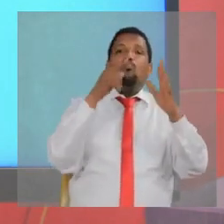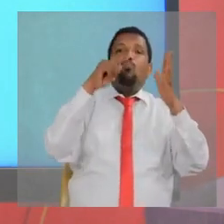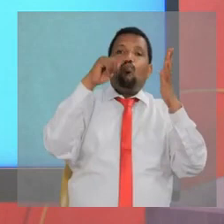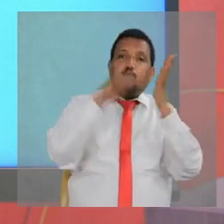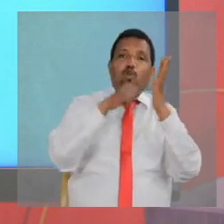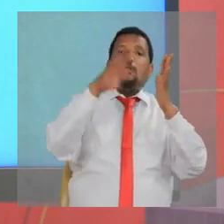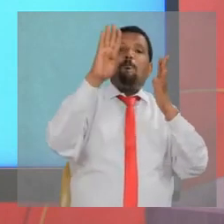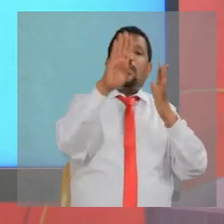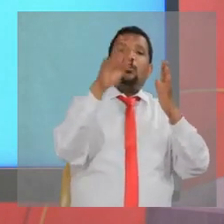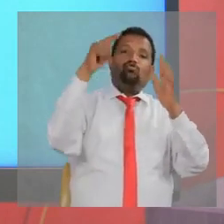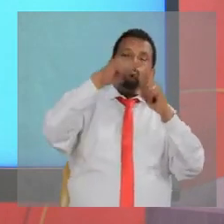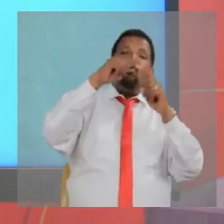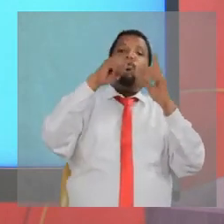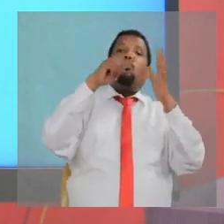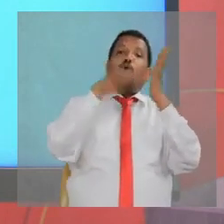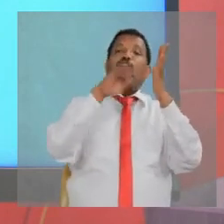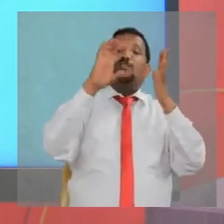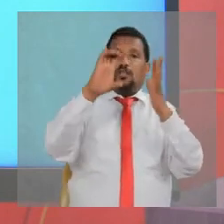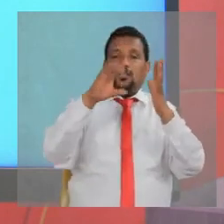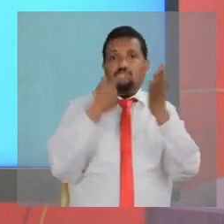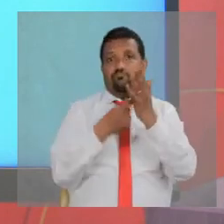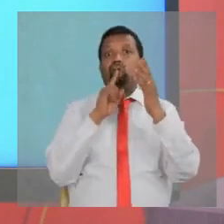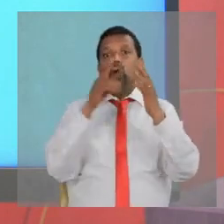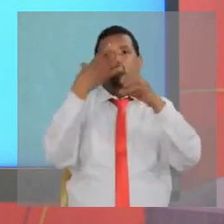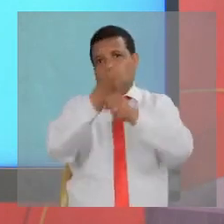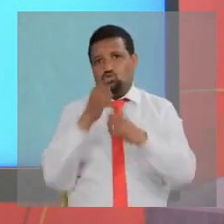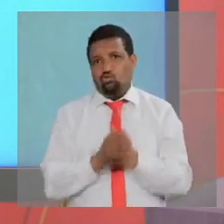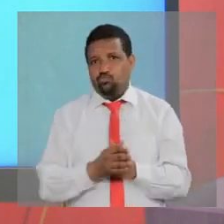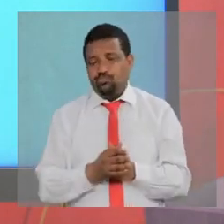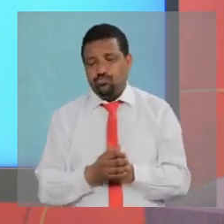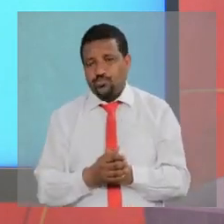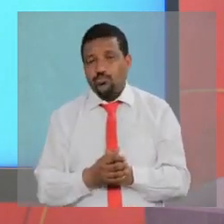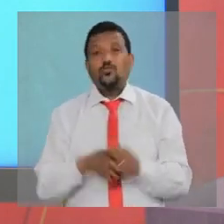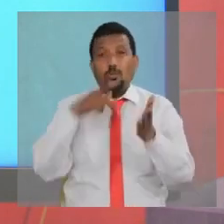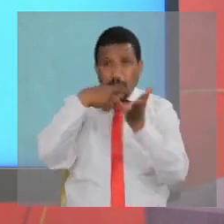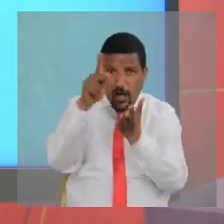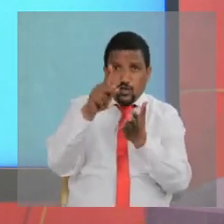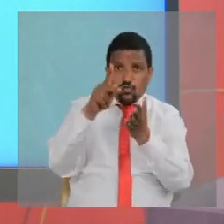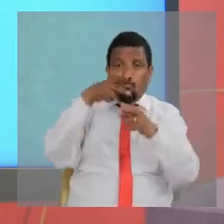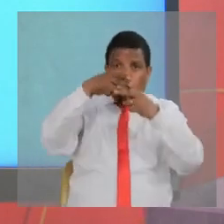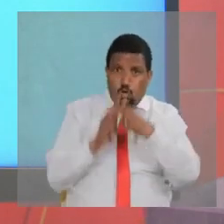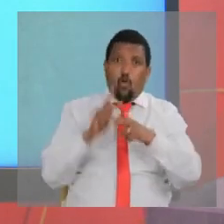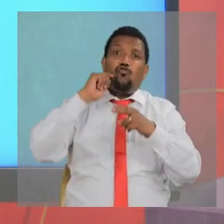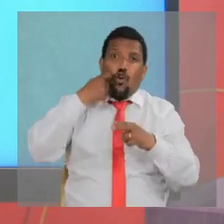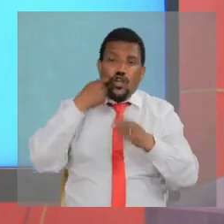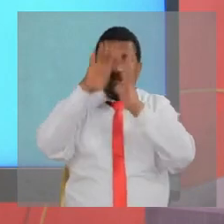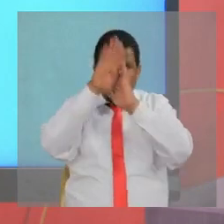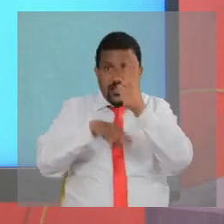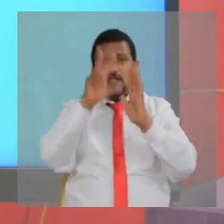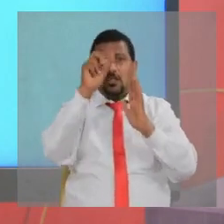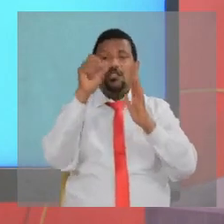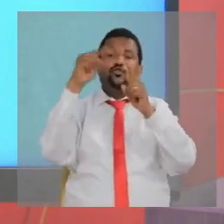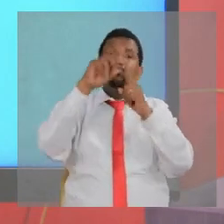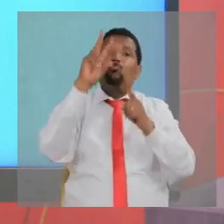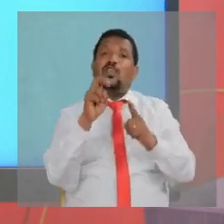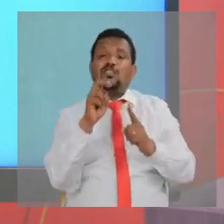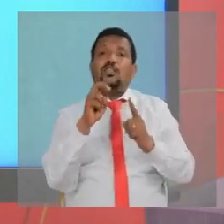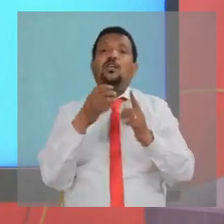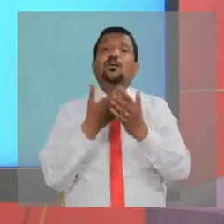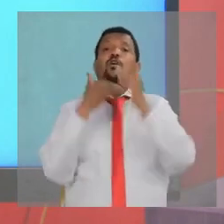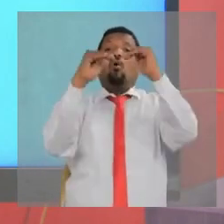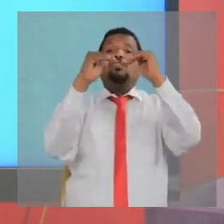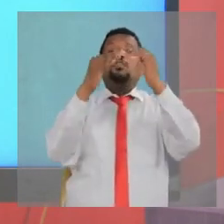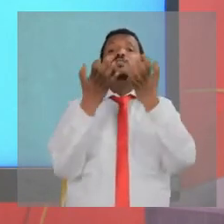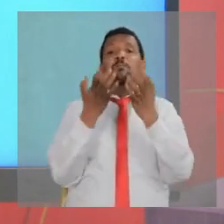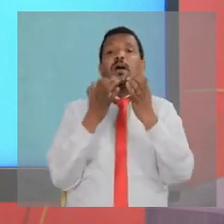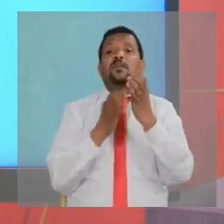C. The opposite holds true. That means as price of a kilogram of orange decrease from 30 to 20, then quantity